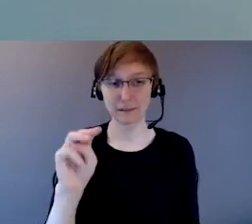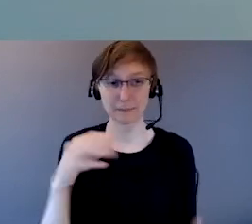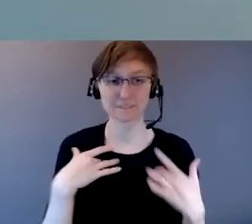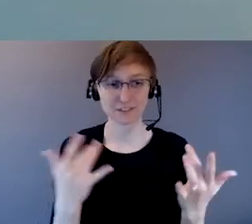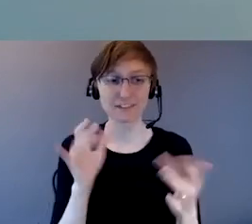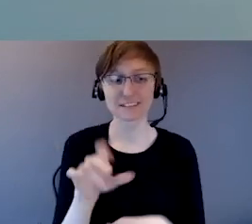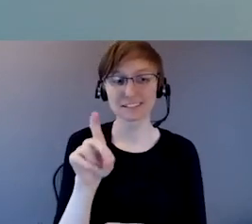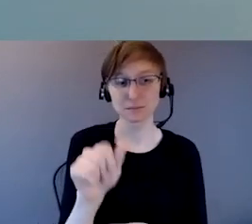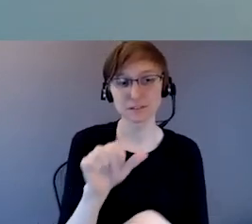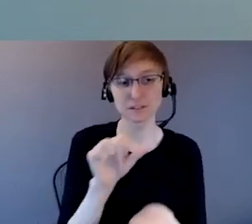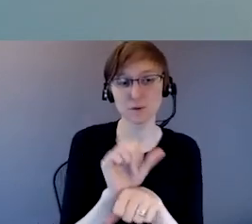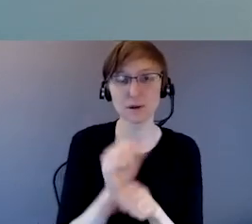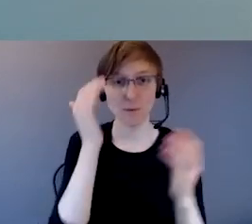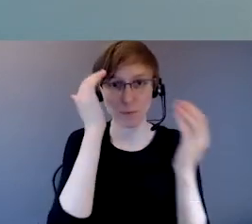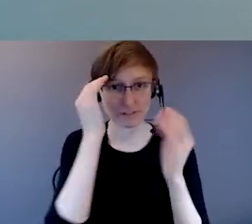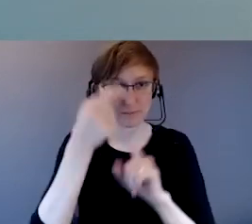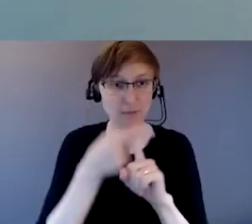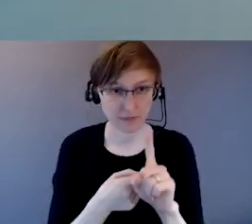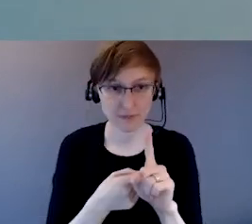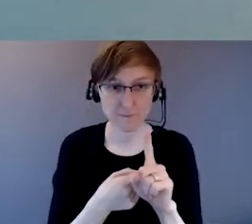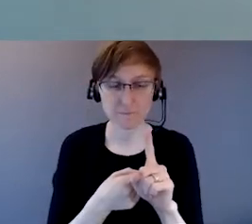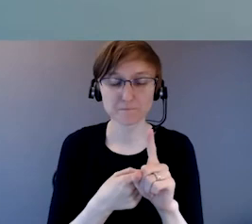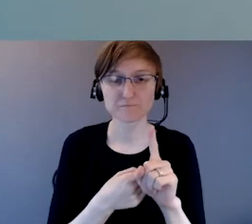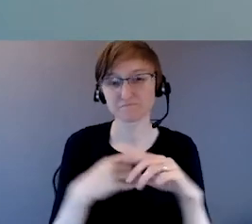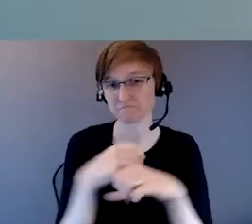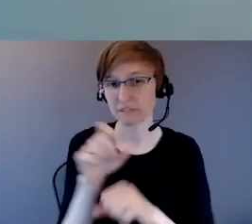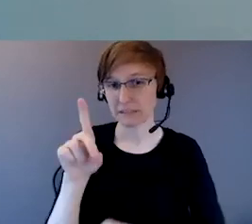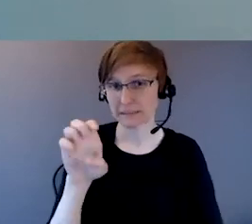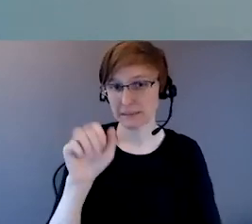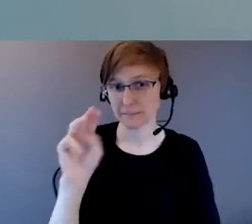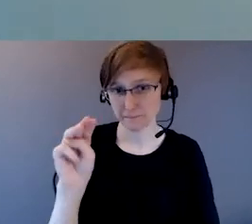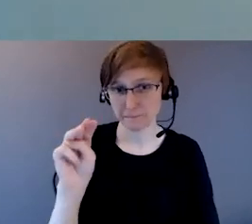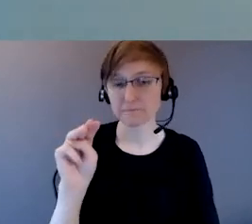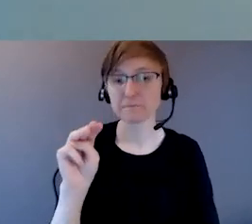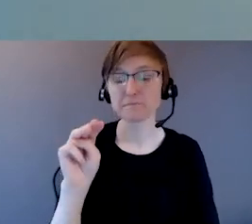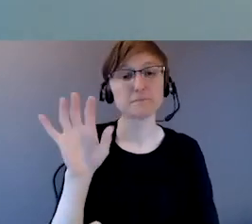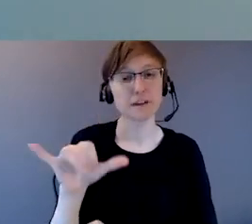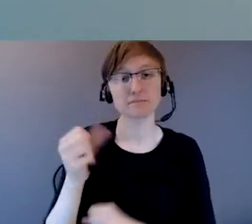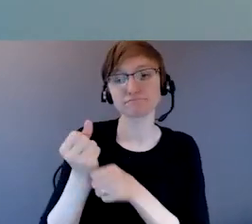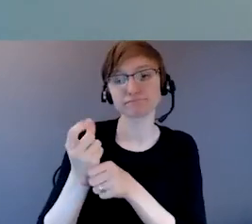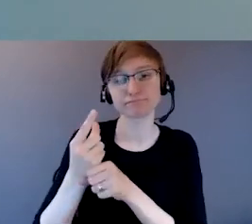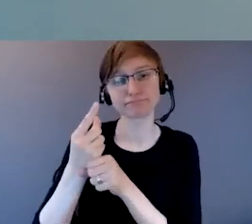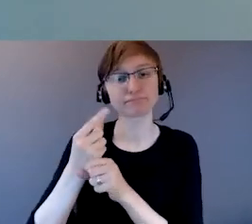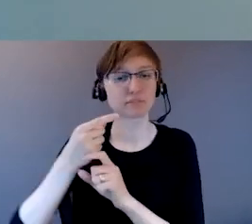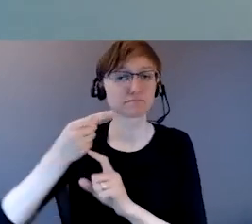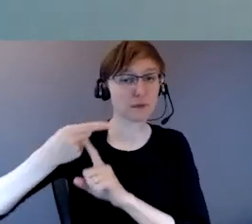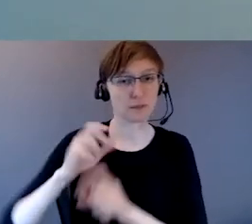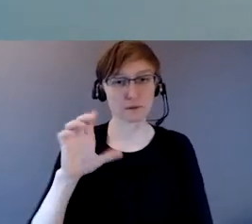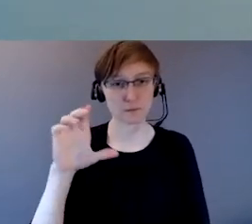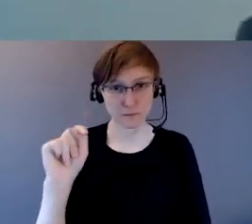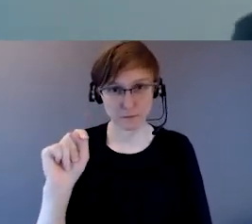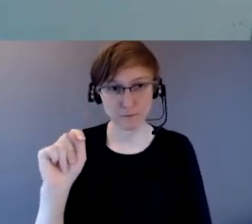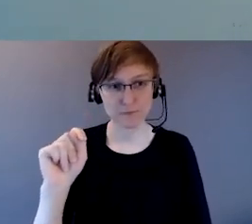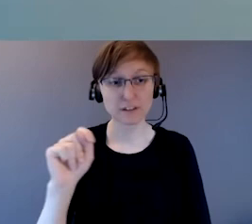Employment Awareness Month. This DEAM events happen in October, and the idea of MentorAbility was to